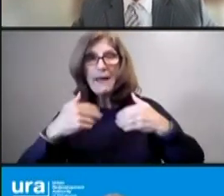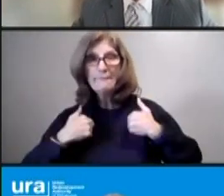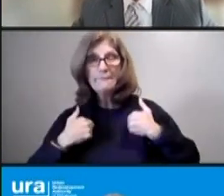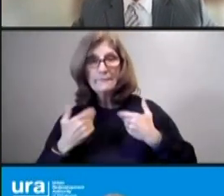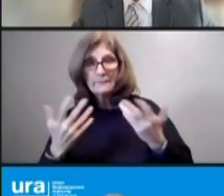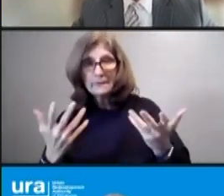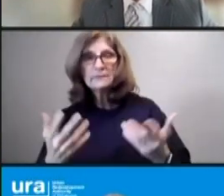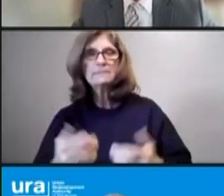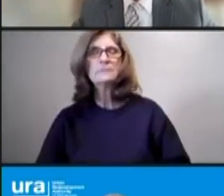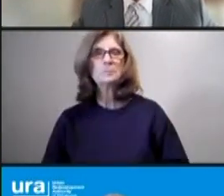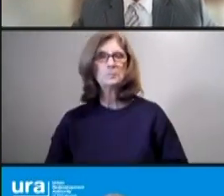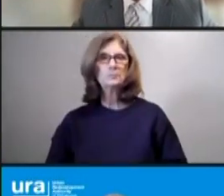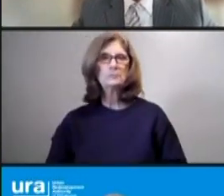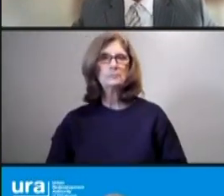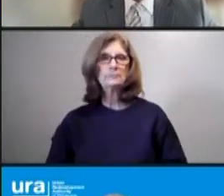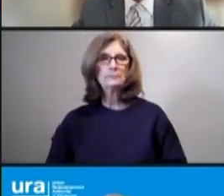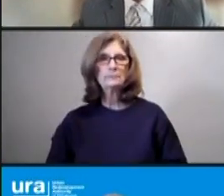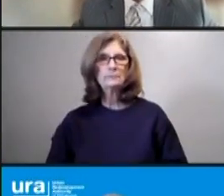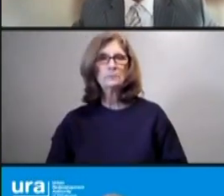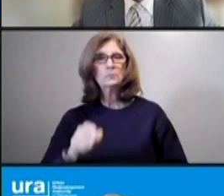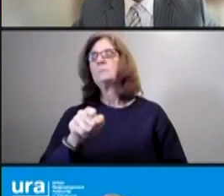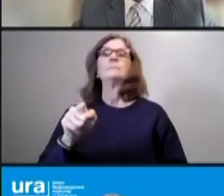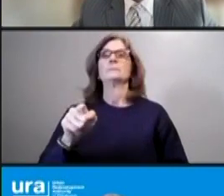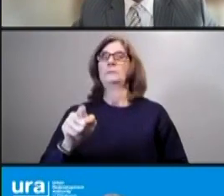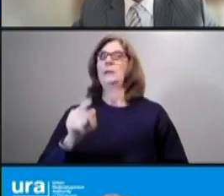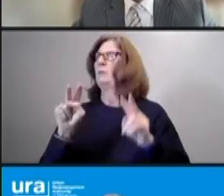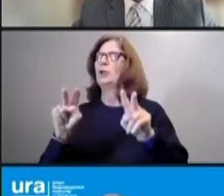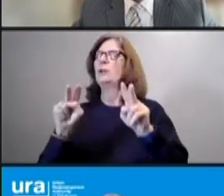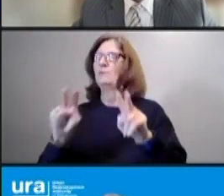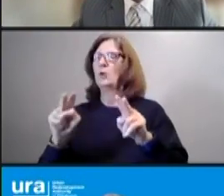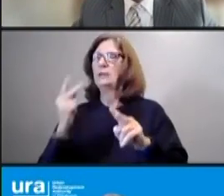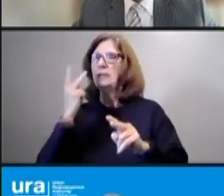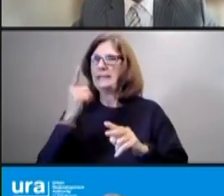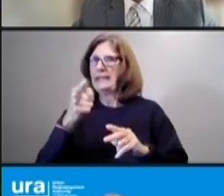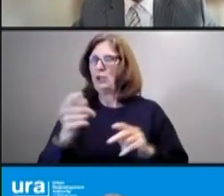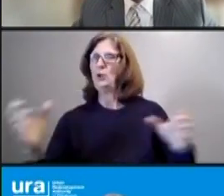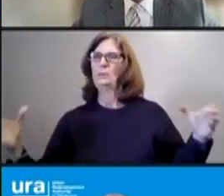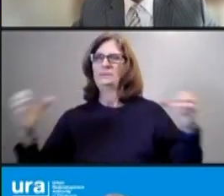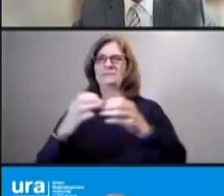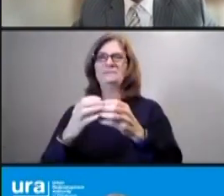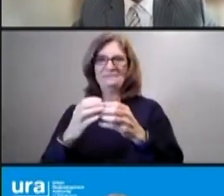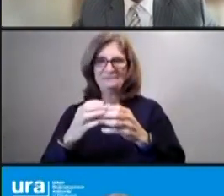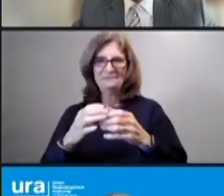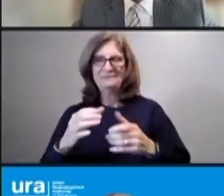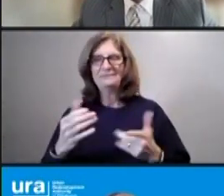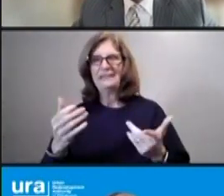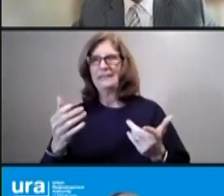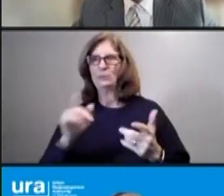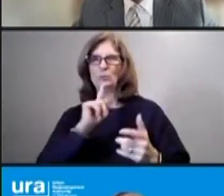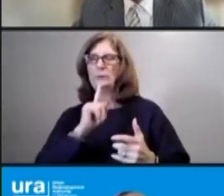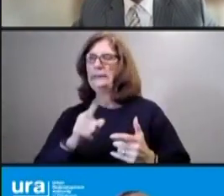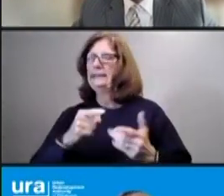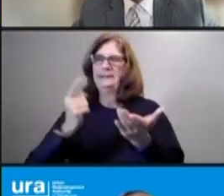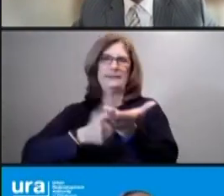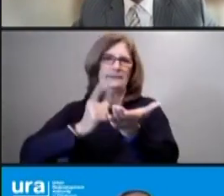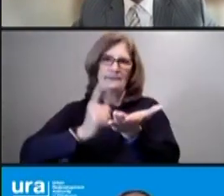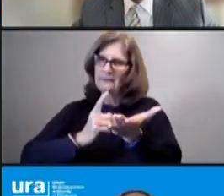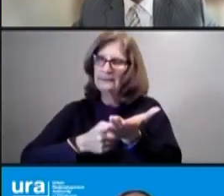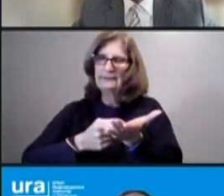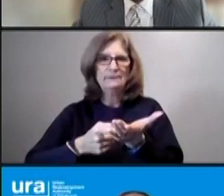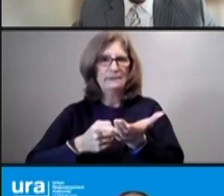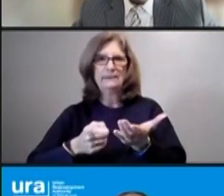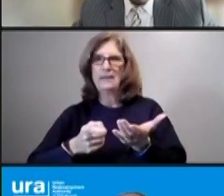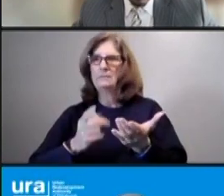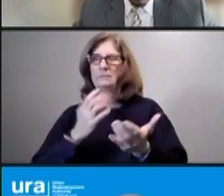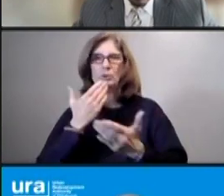All right. Well, I look forward to seeing everybody in person here for a longer period of time and doing some deep dives as well.